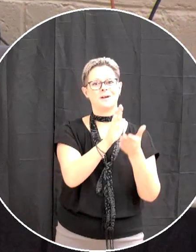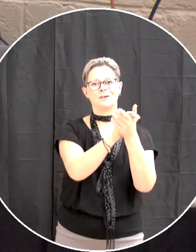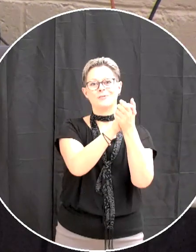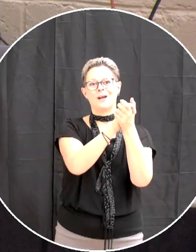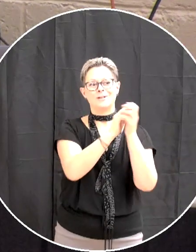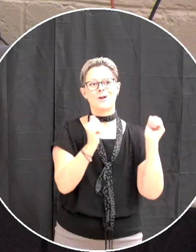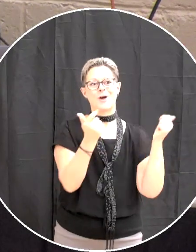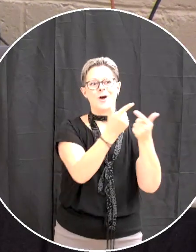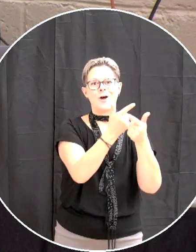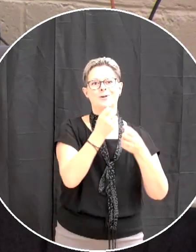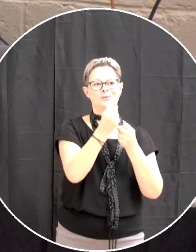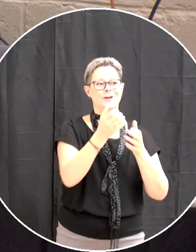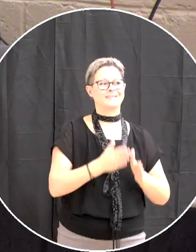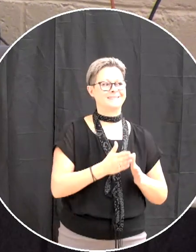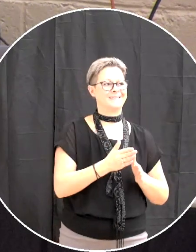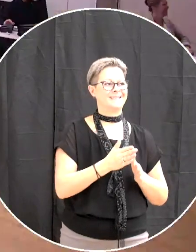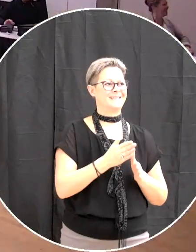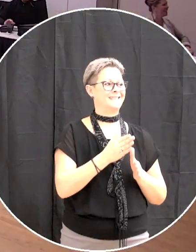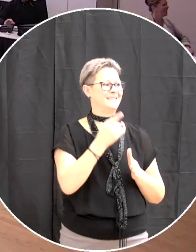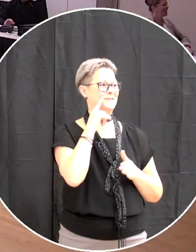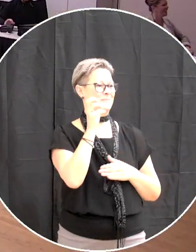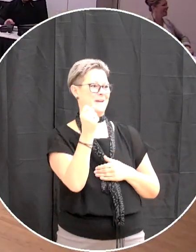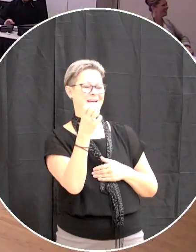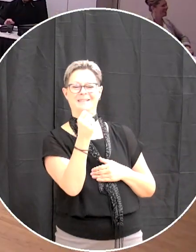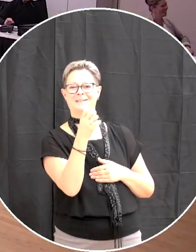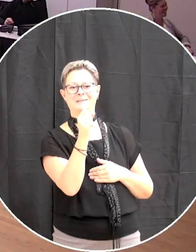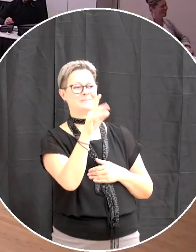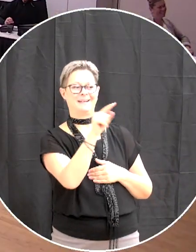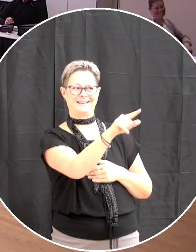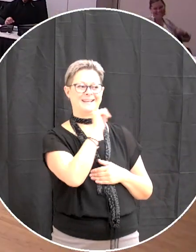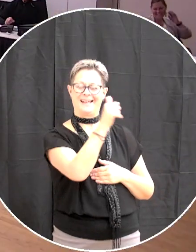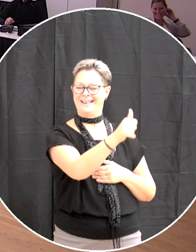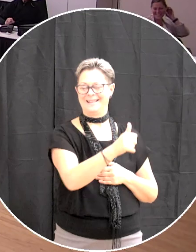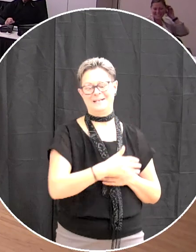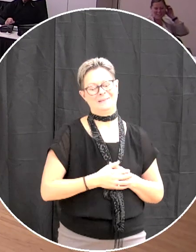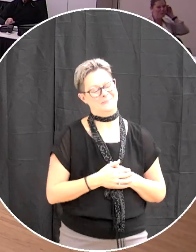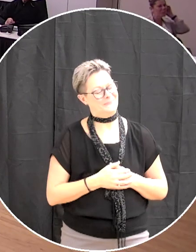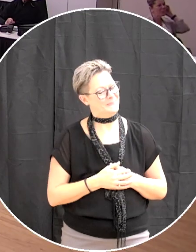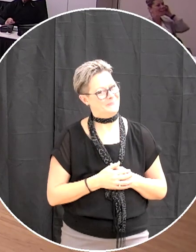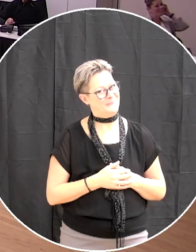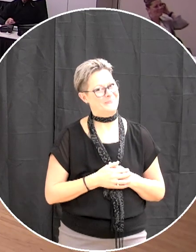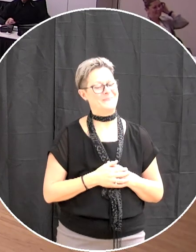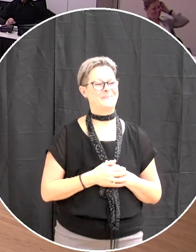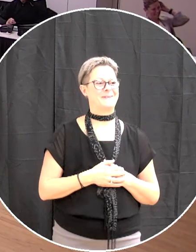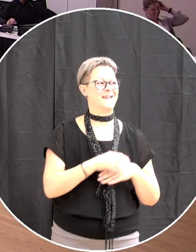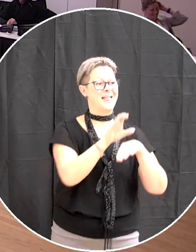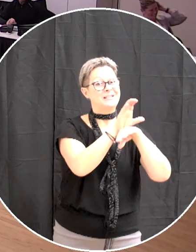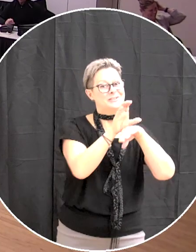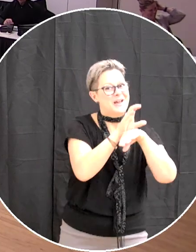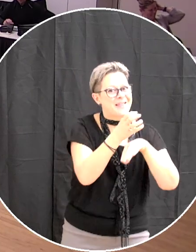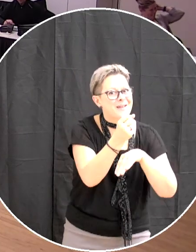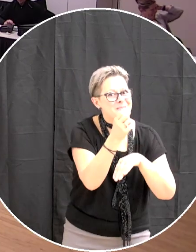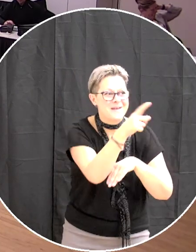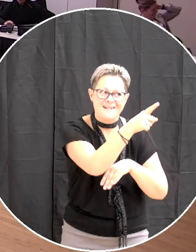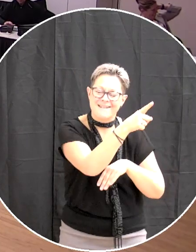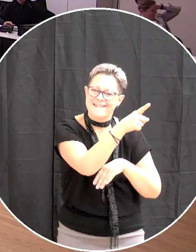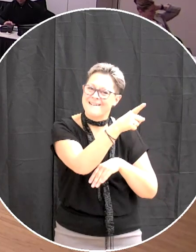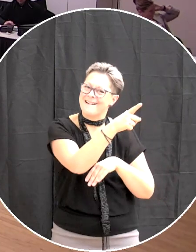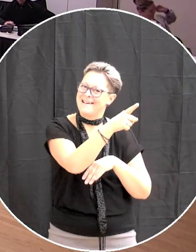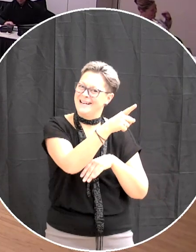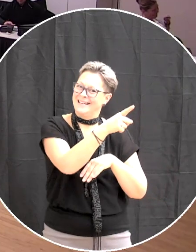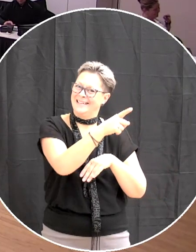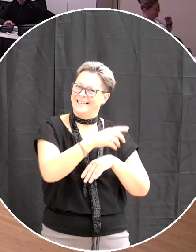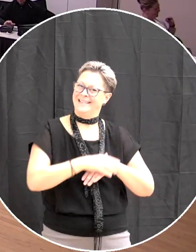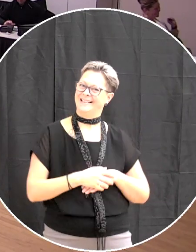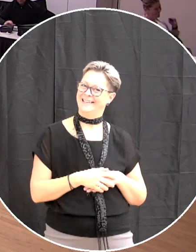trustees that drank milk at the beginning of it, but he didn't do it. But no, chocolate milk, yeah.